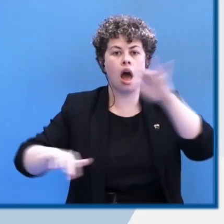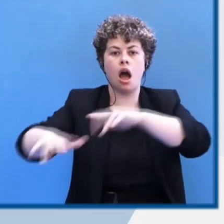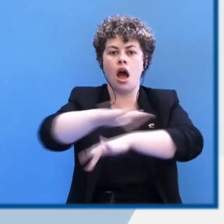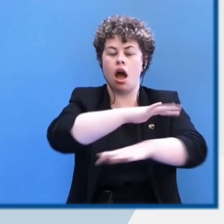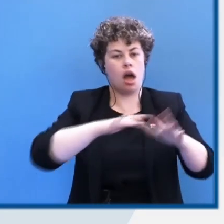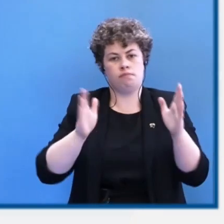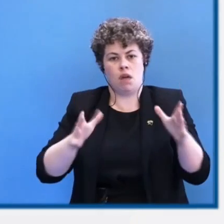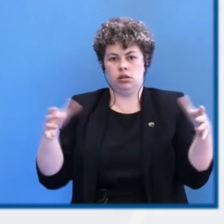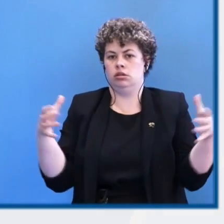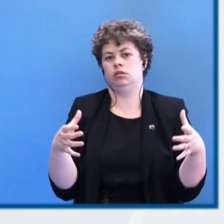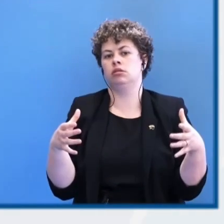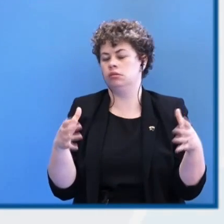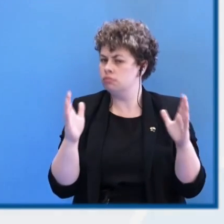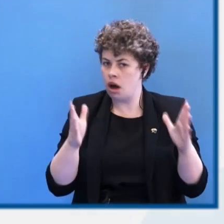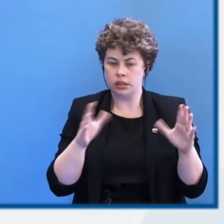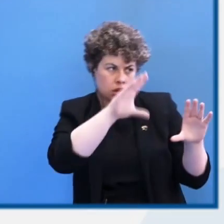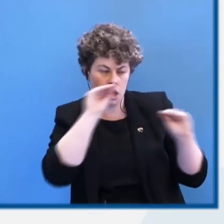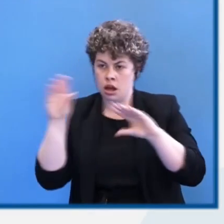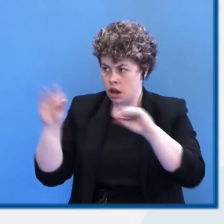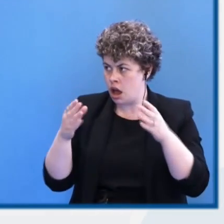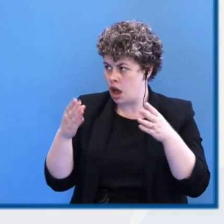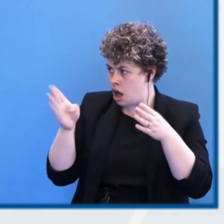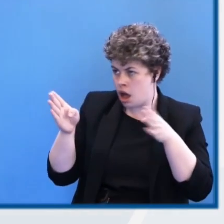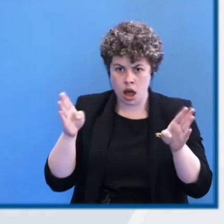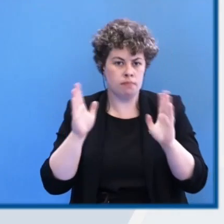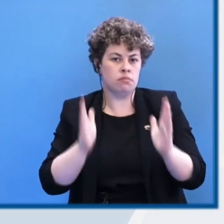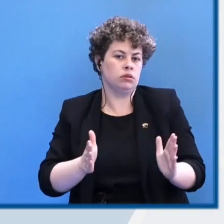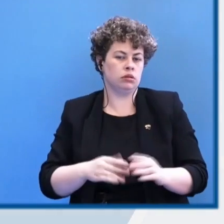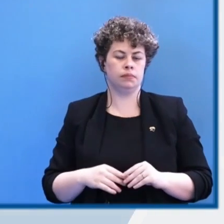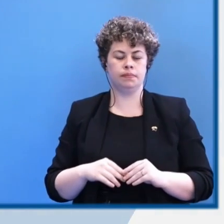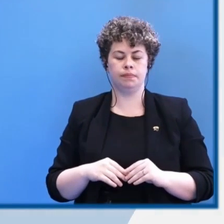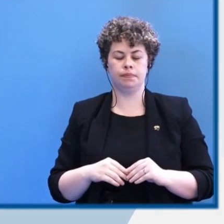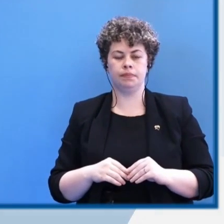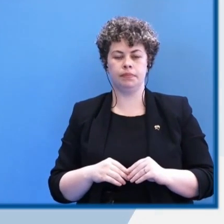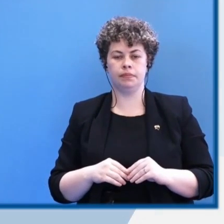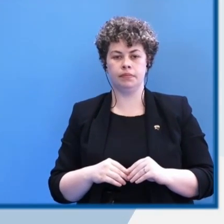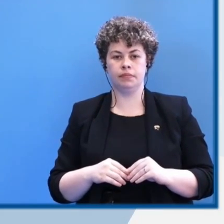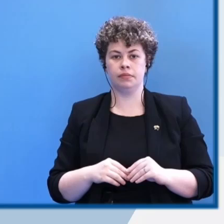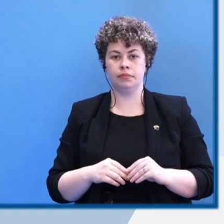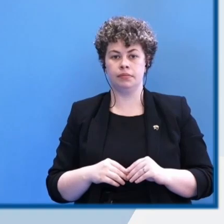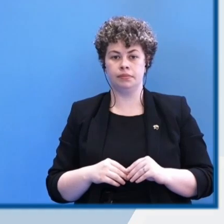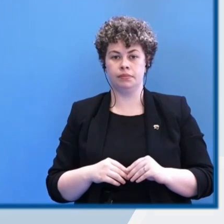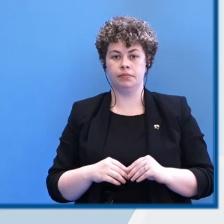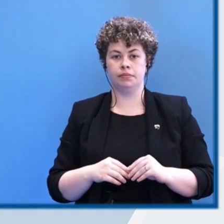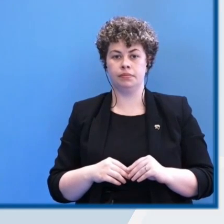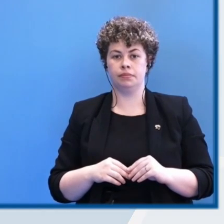measurements. This thematic session then will showcase